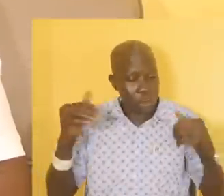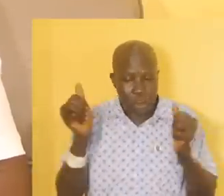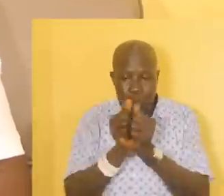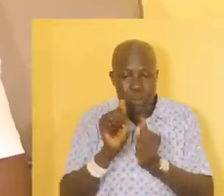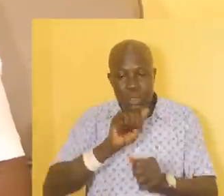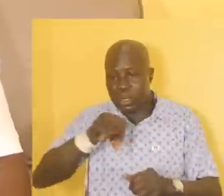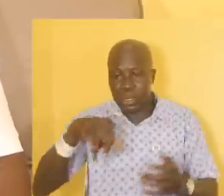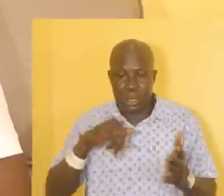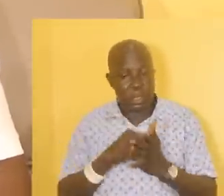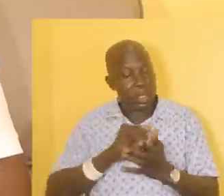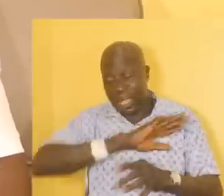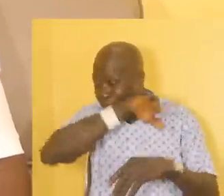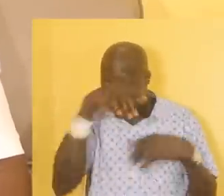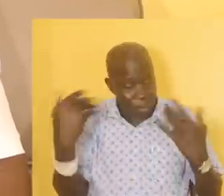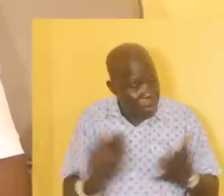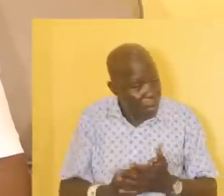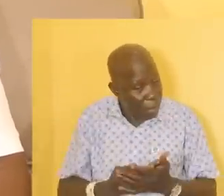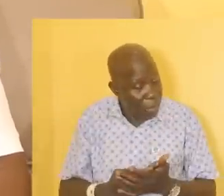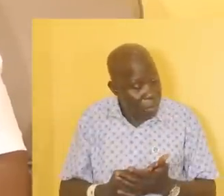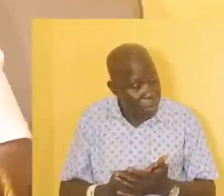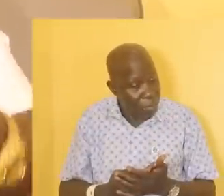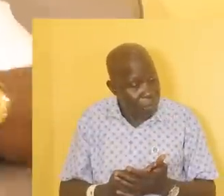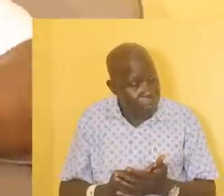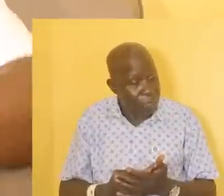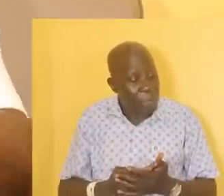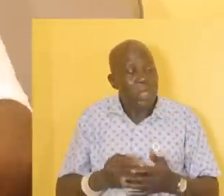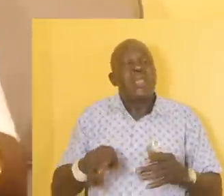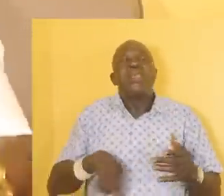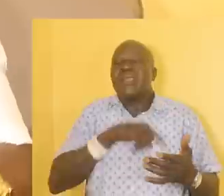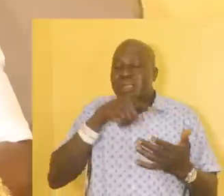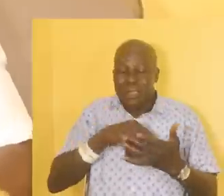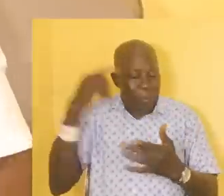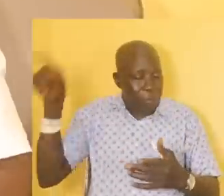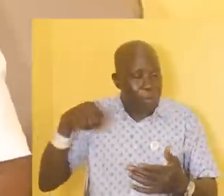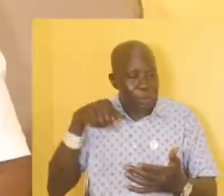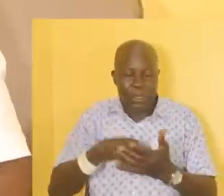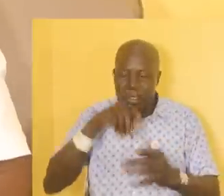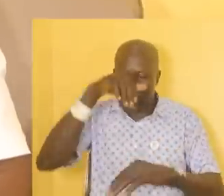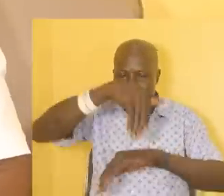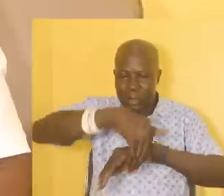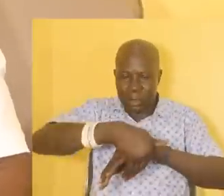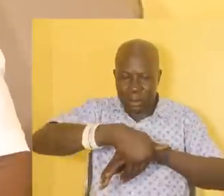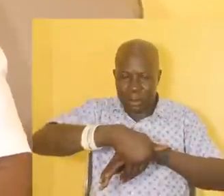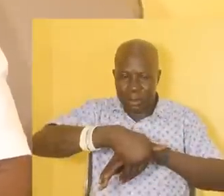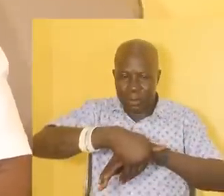with it at all. Don't joke with it at all. From